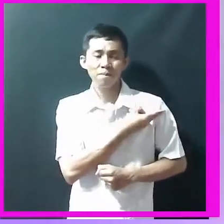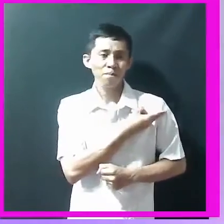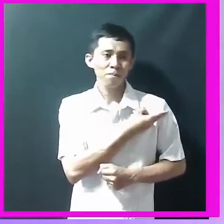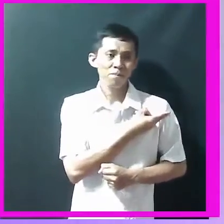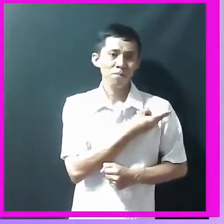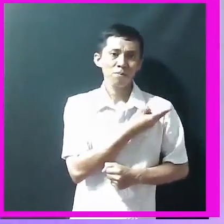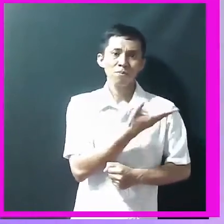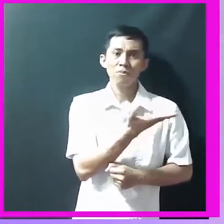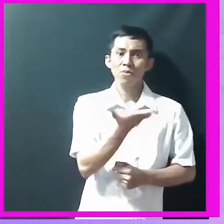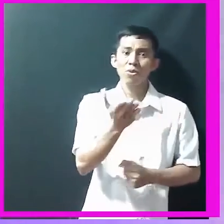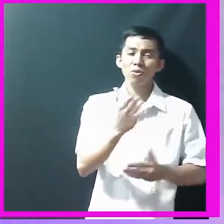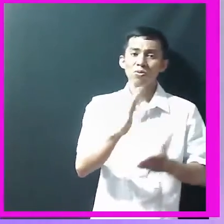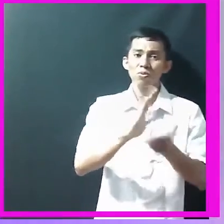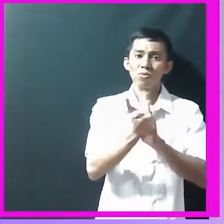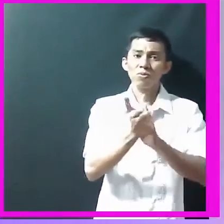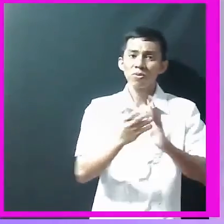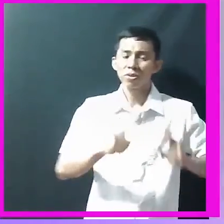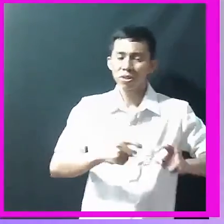you became a sinner